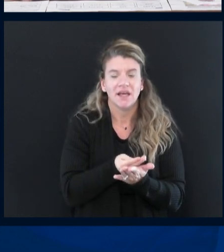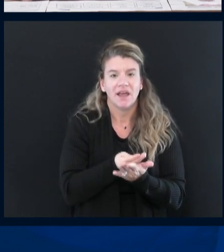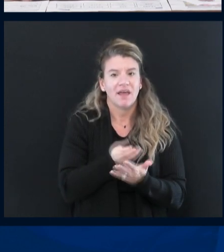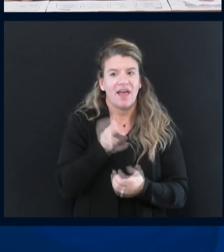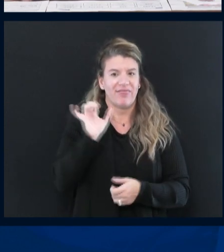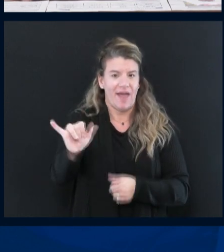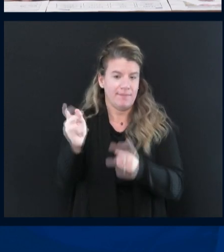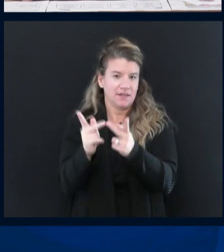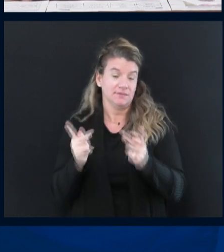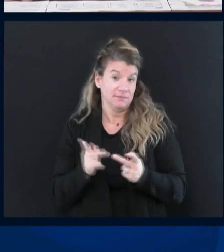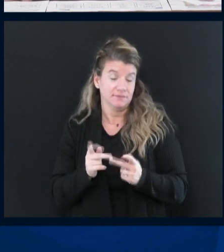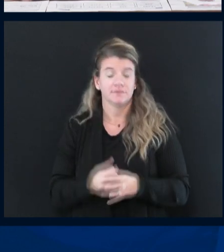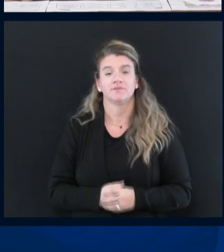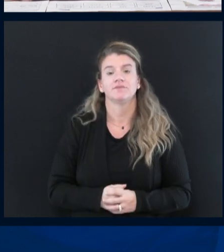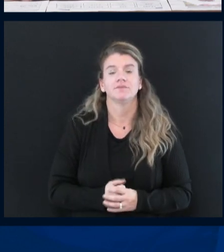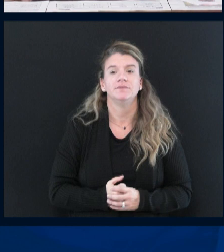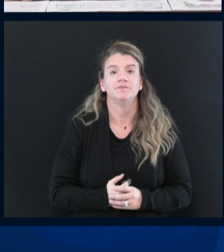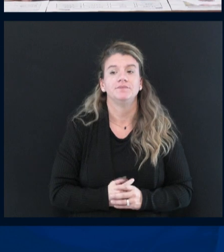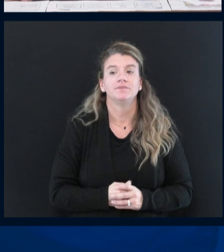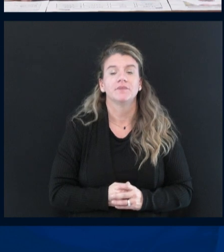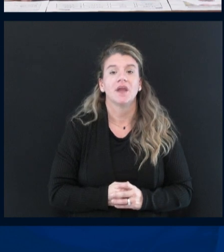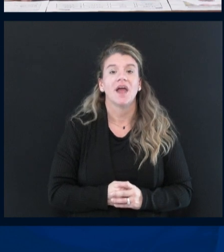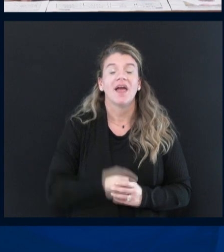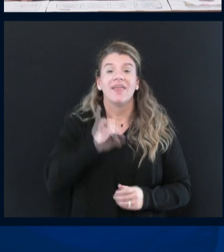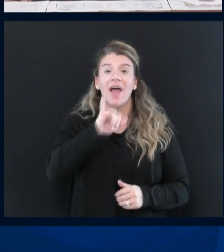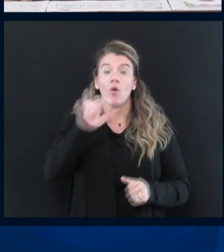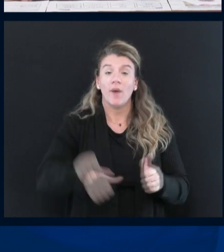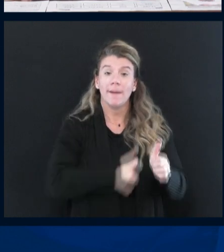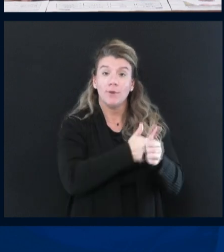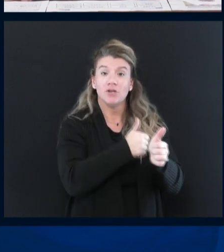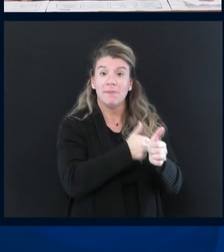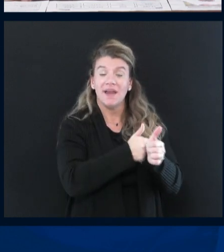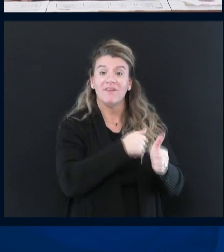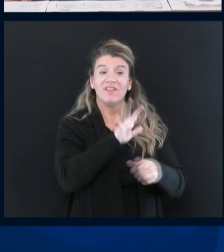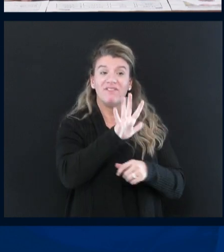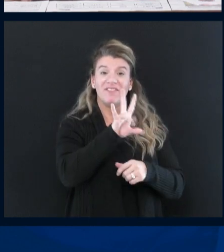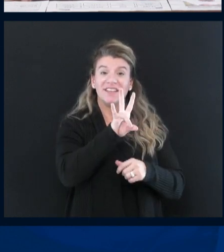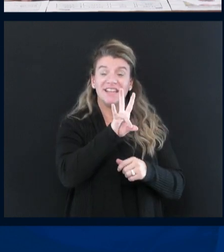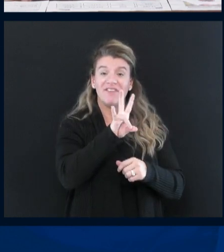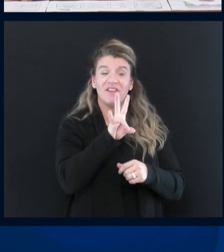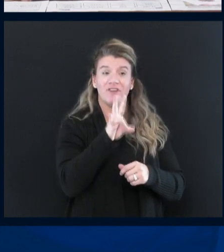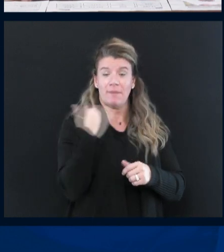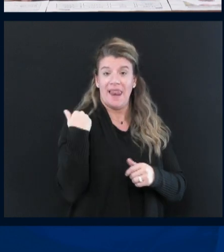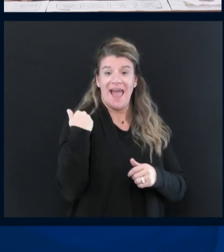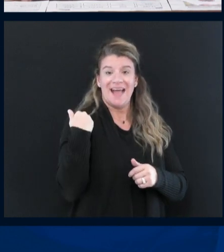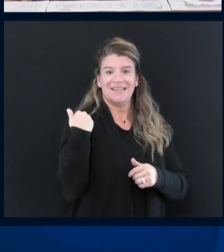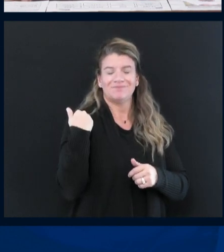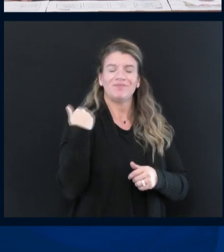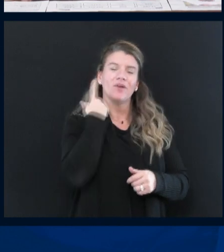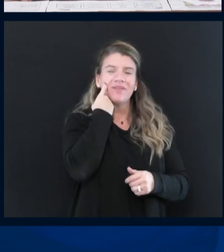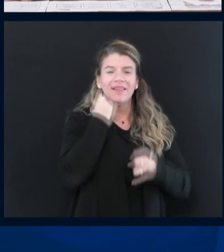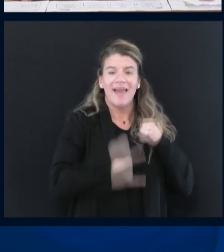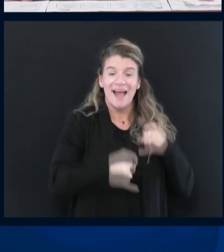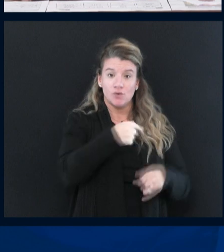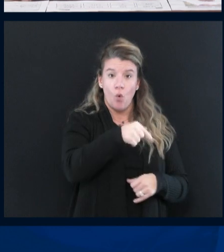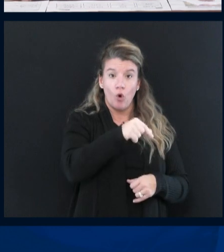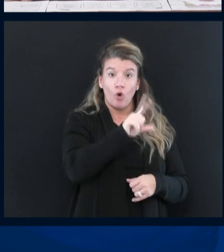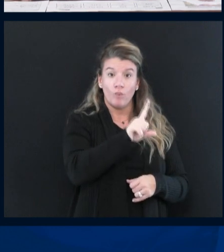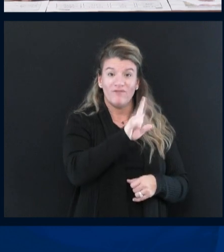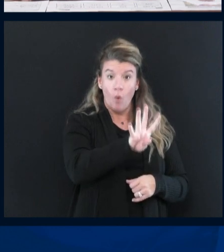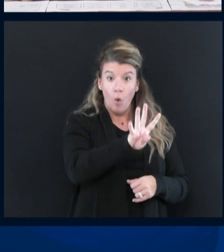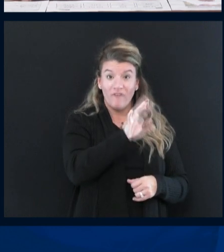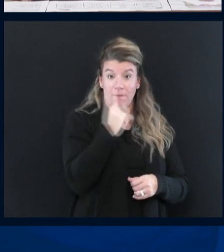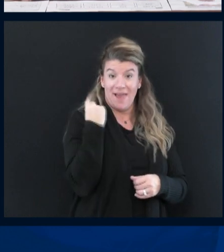that spot. From the standpoint of the reimbursement of the 57 in the last quarter of last year, I think that money is gone. From